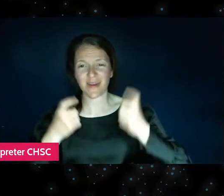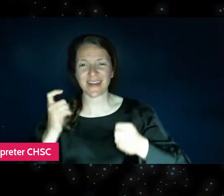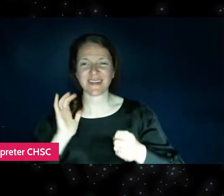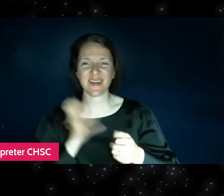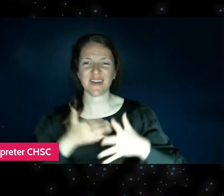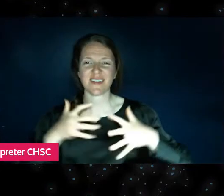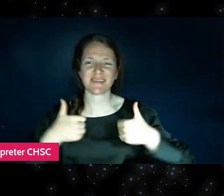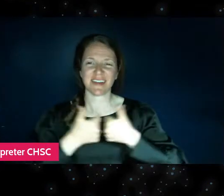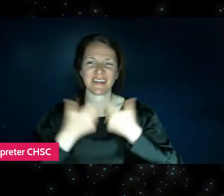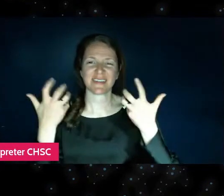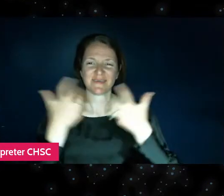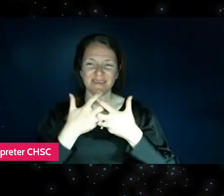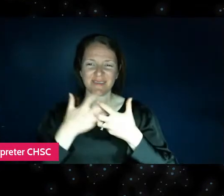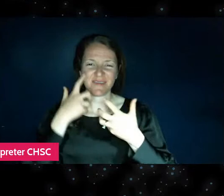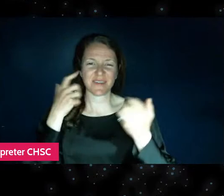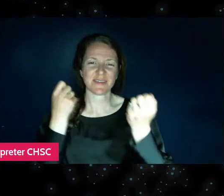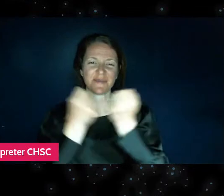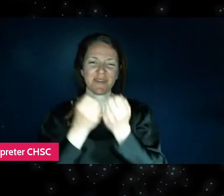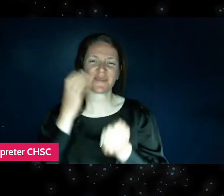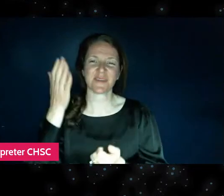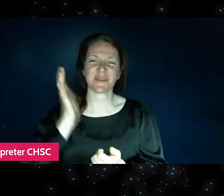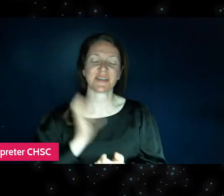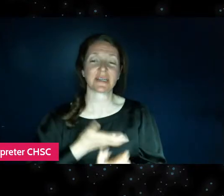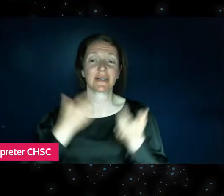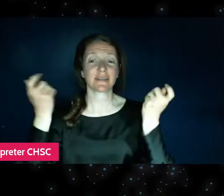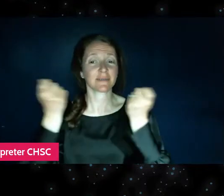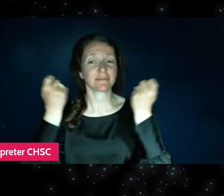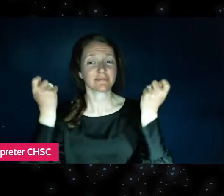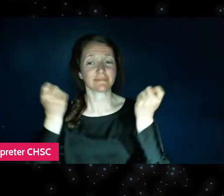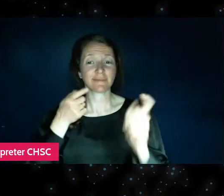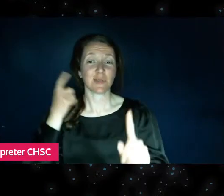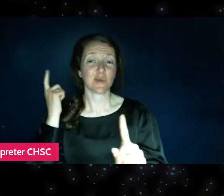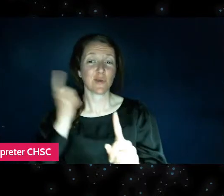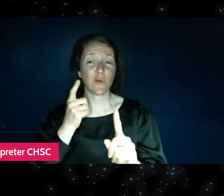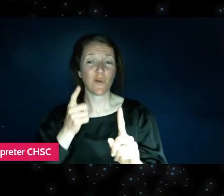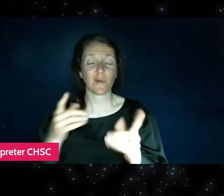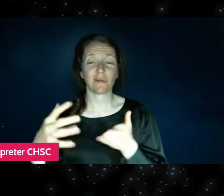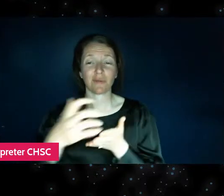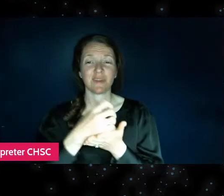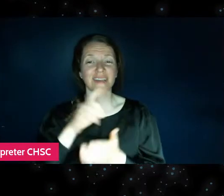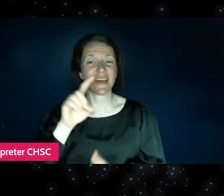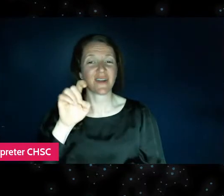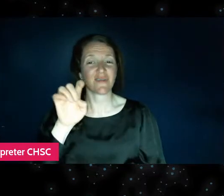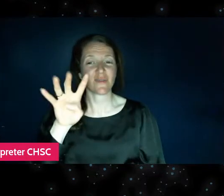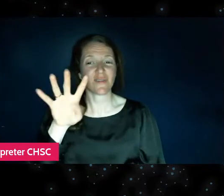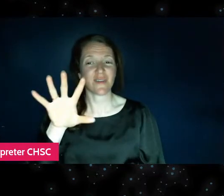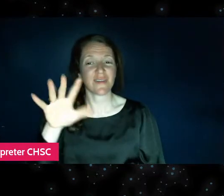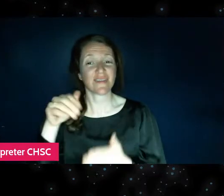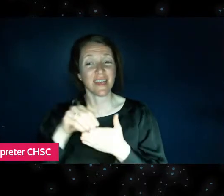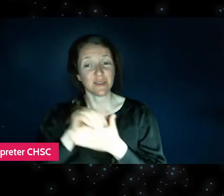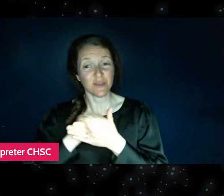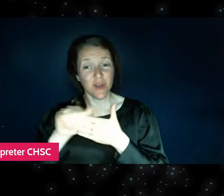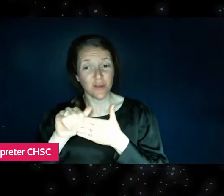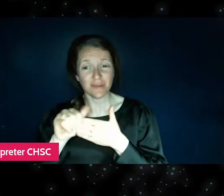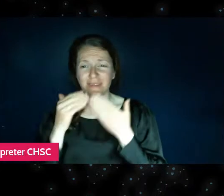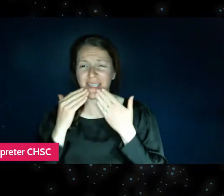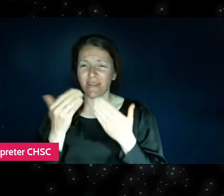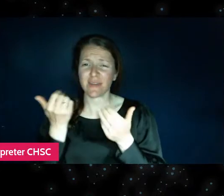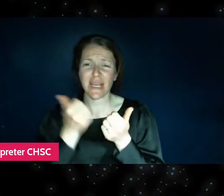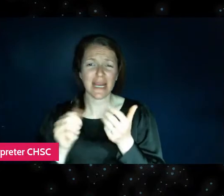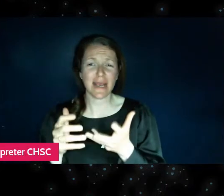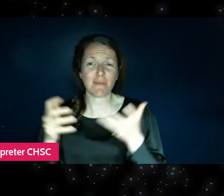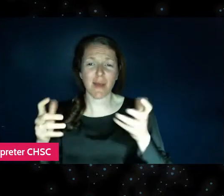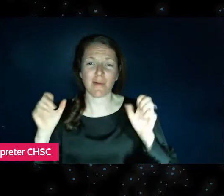festival. Our goal is to reach $145,000 this year, and we are grateful For any amount that you're able to give